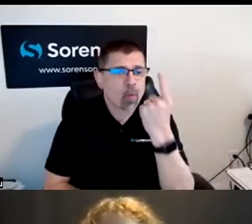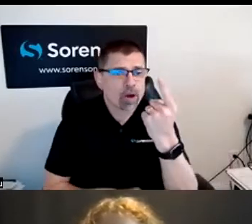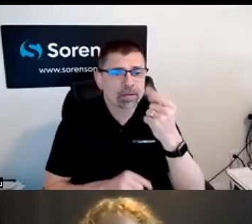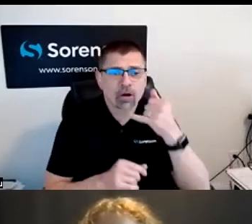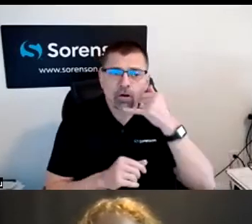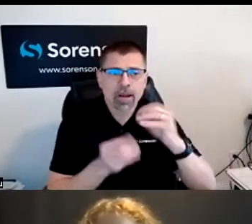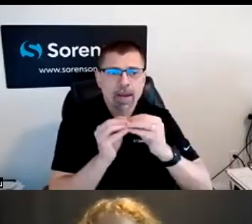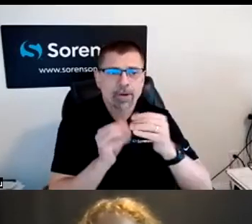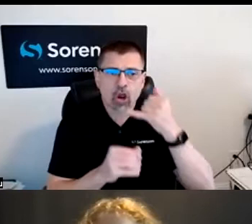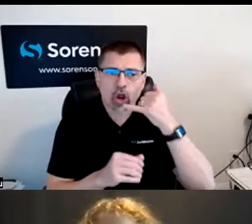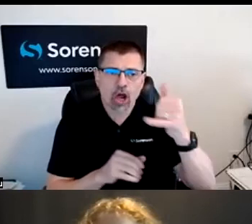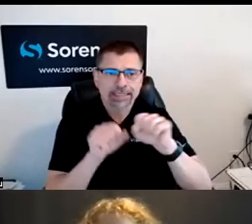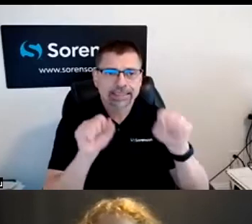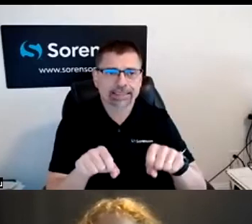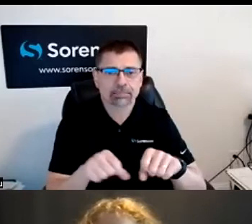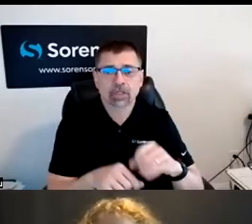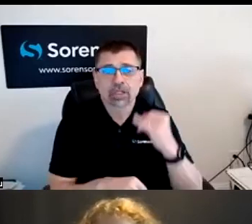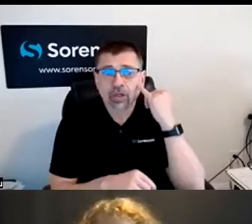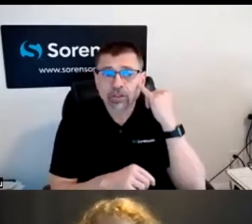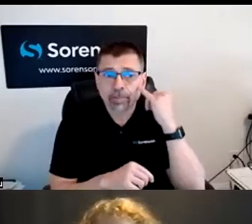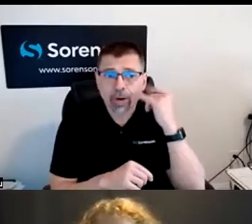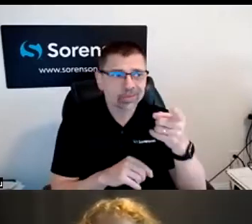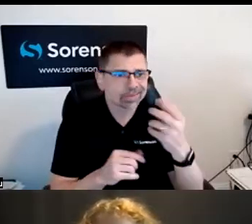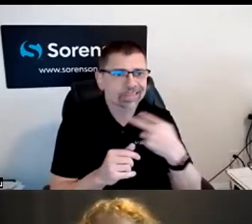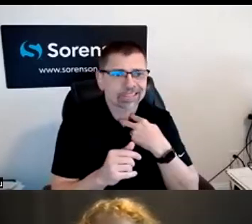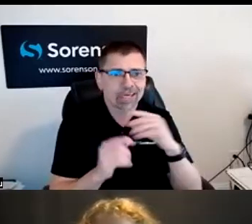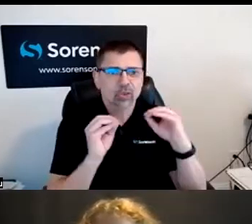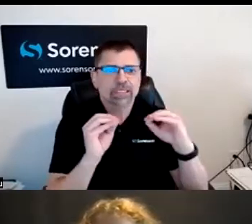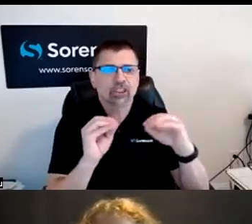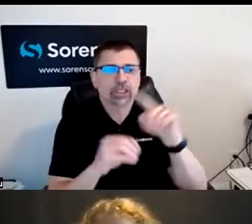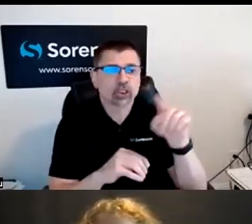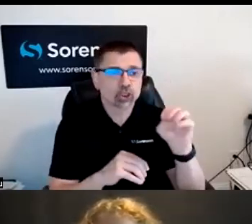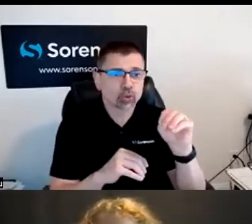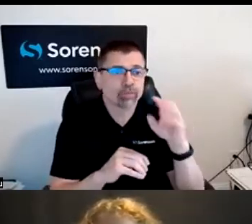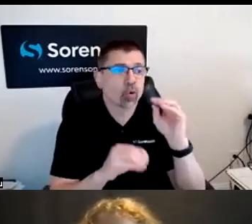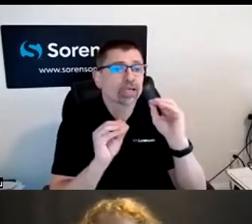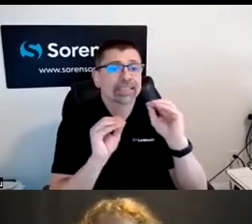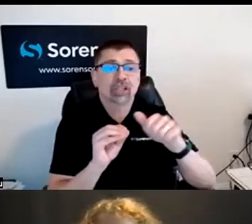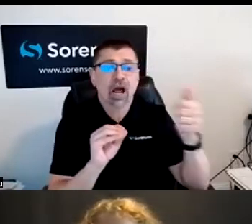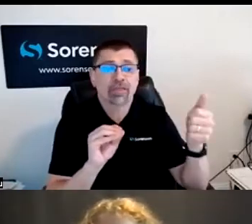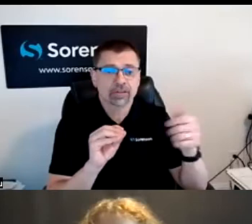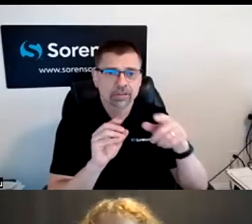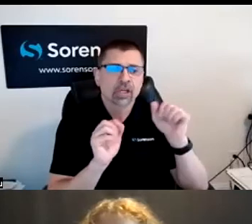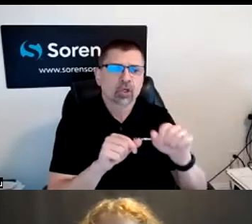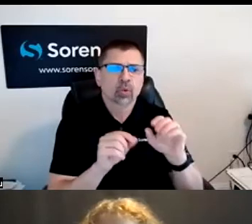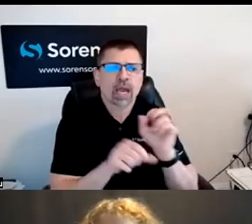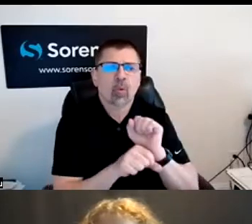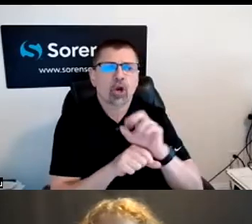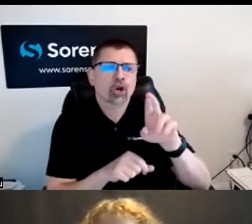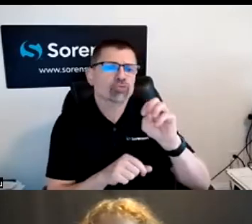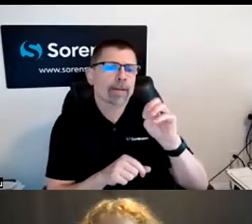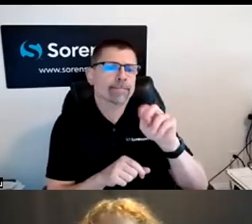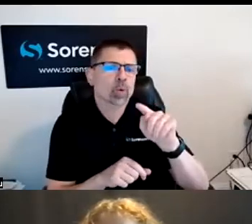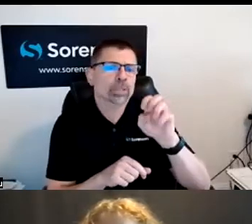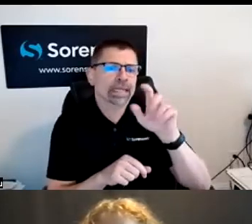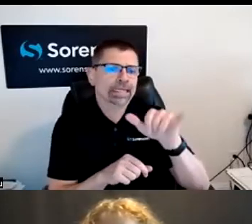devices to be unified with one call number in the system. So let's say you're teaching in Zoom or